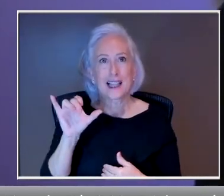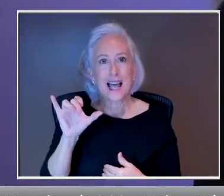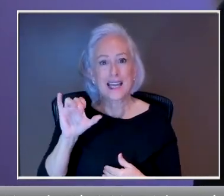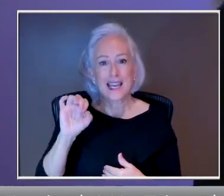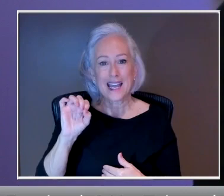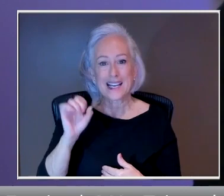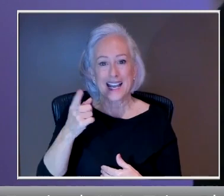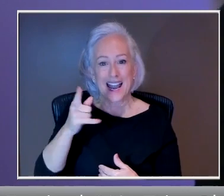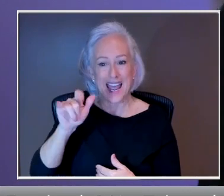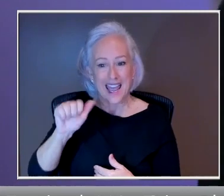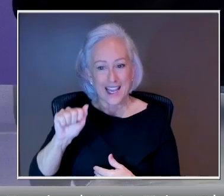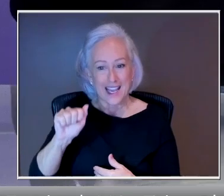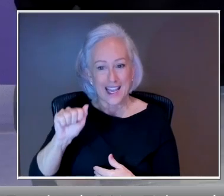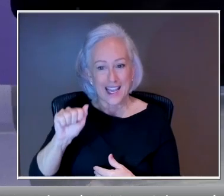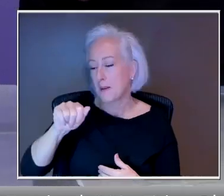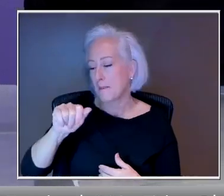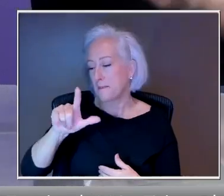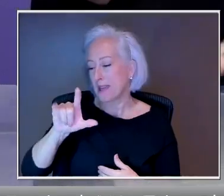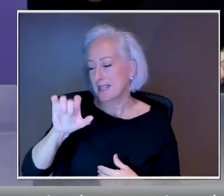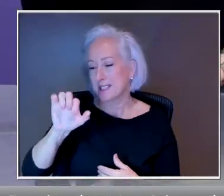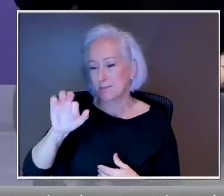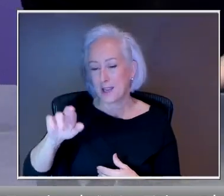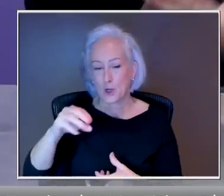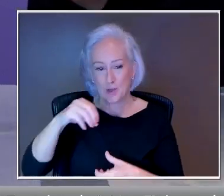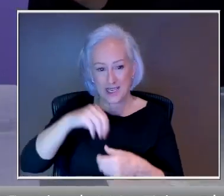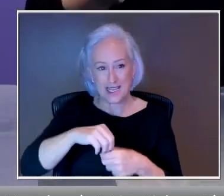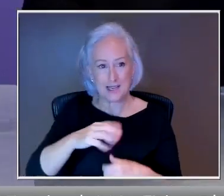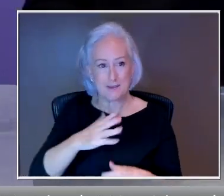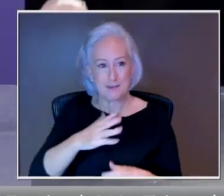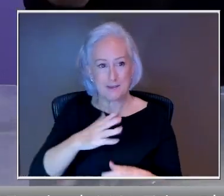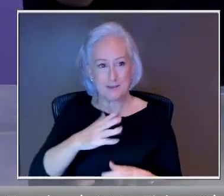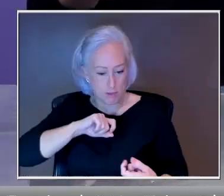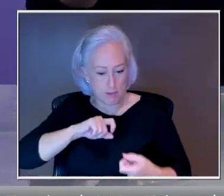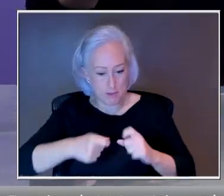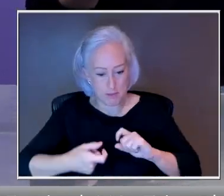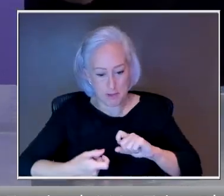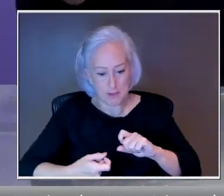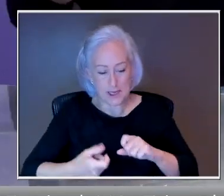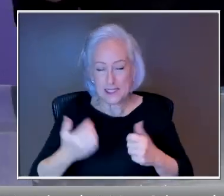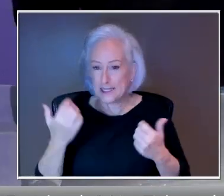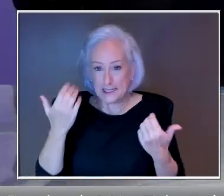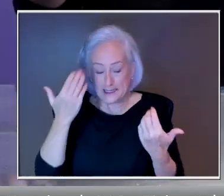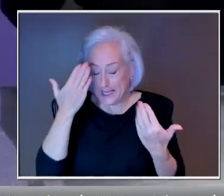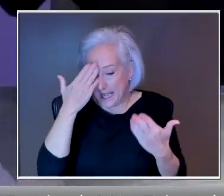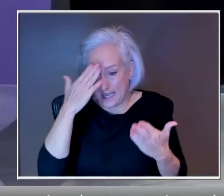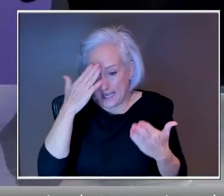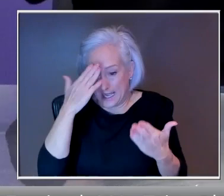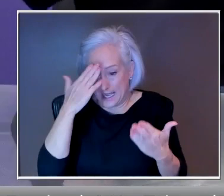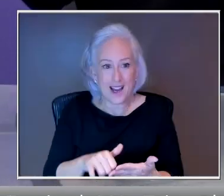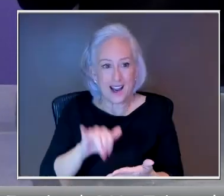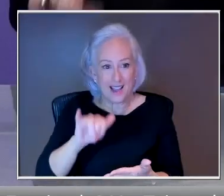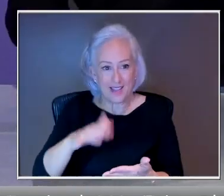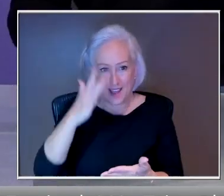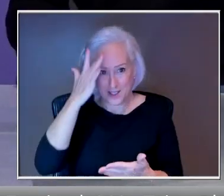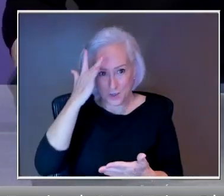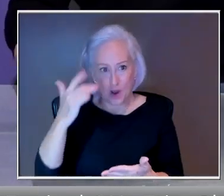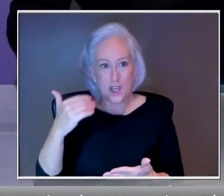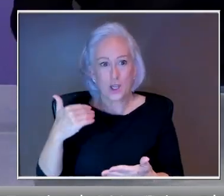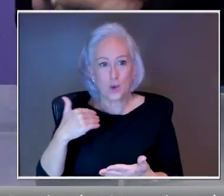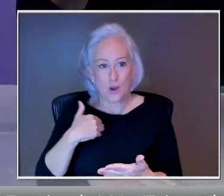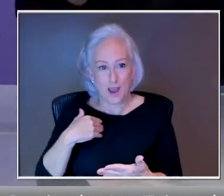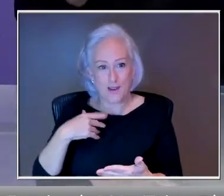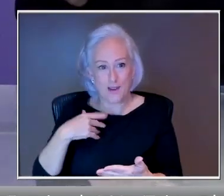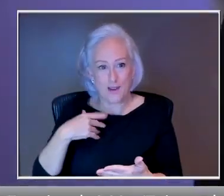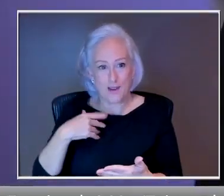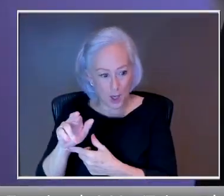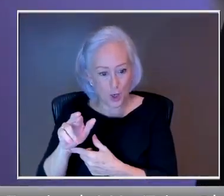was kind of firing. And I didn't actually even know that your heart had pacemakers, and that's why you get a pacemaker. And